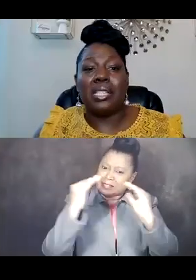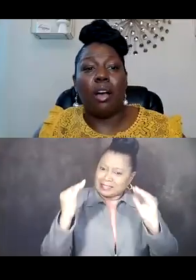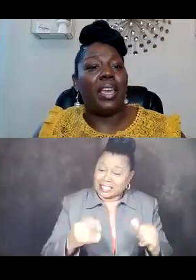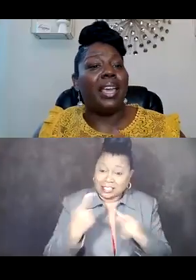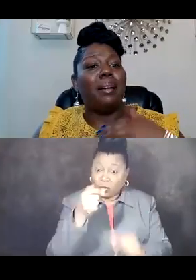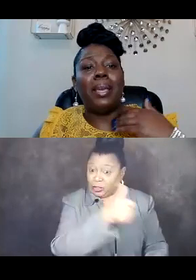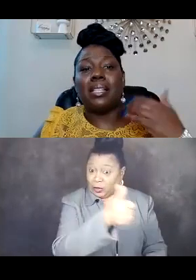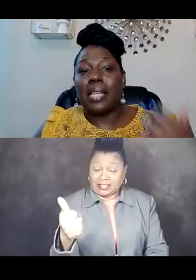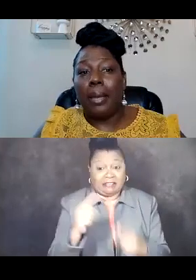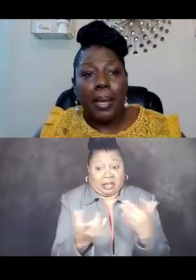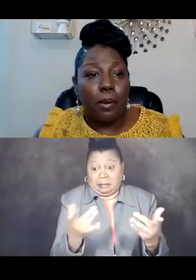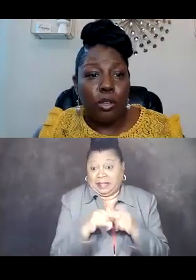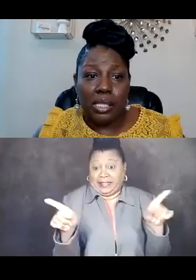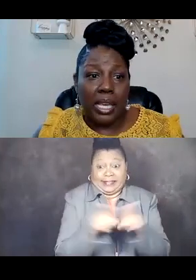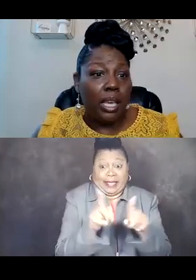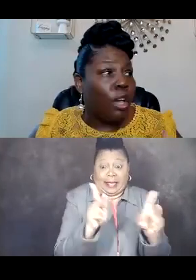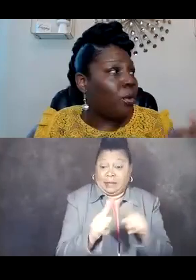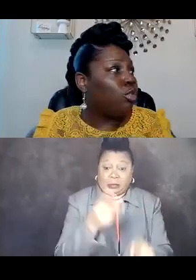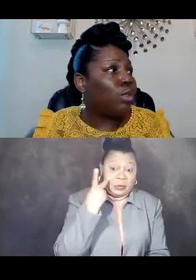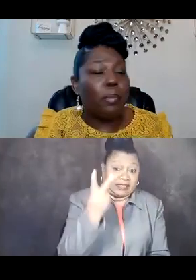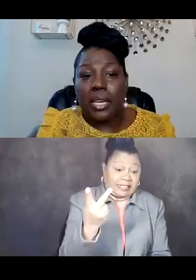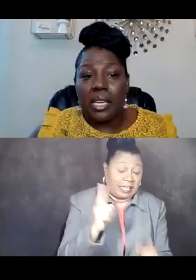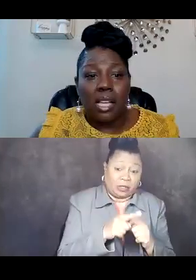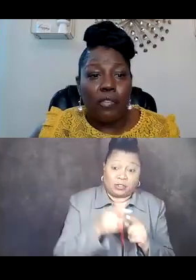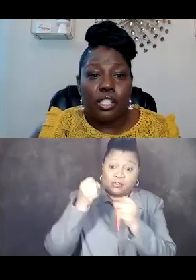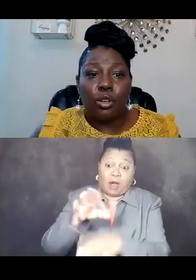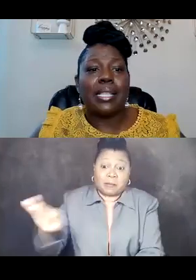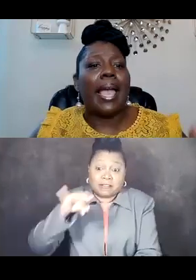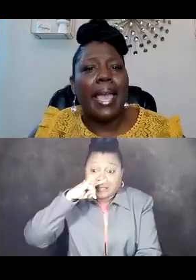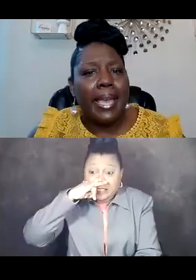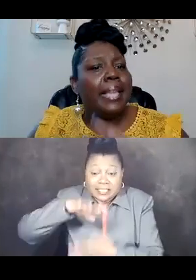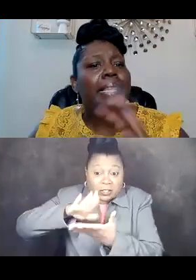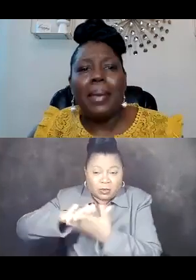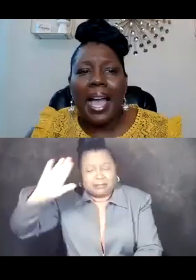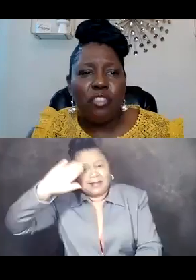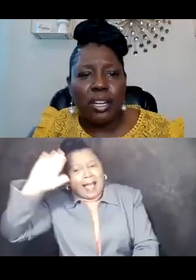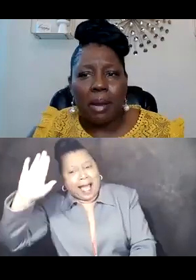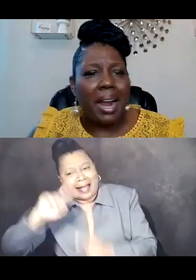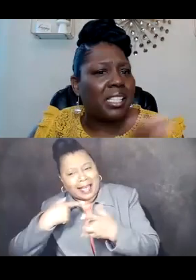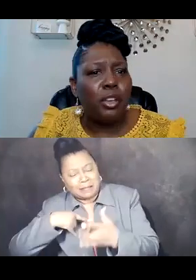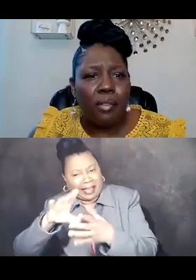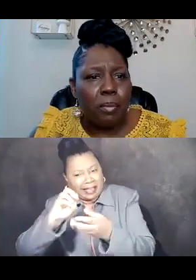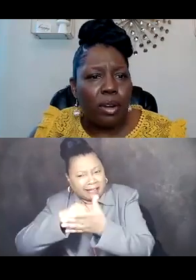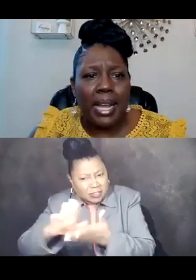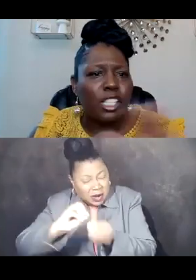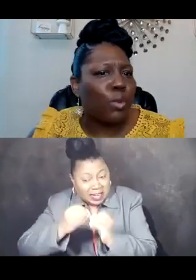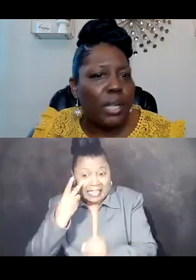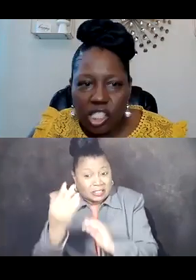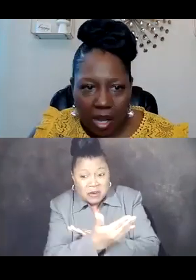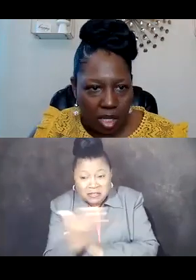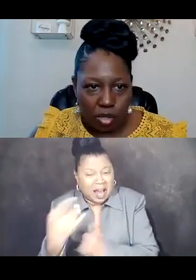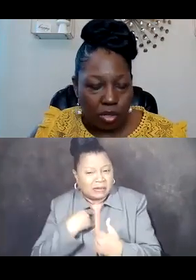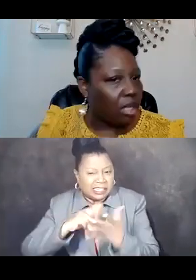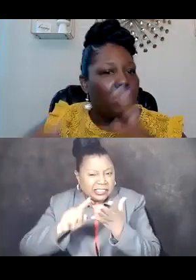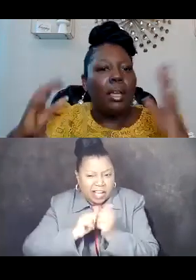for yourself. It could be the same people you see when you drop your kids off at school. Say, hey, let me have your number. I see you every morning. I just want to